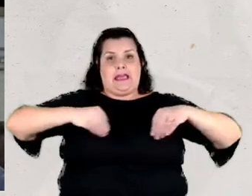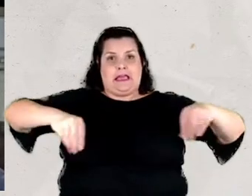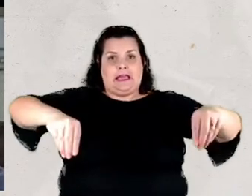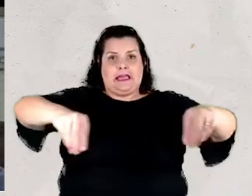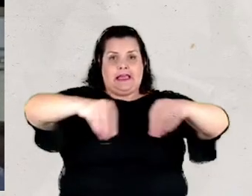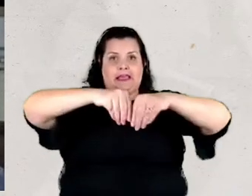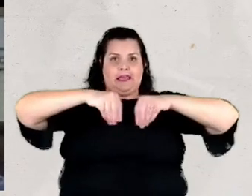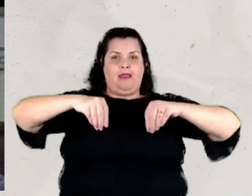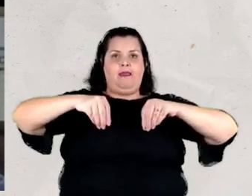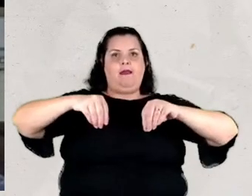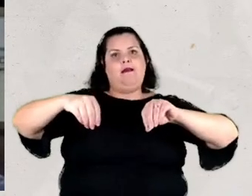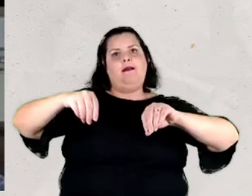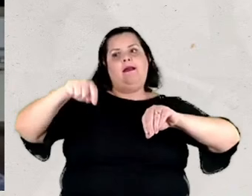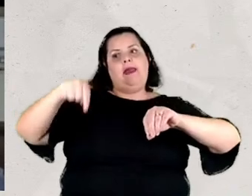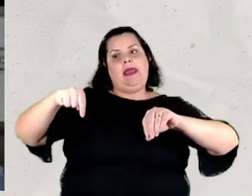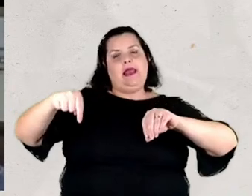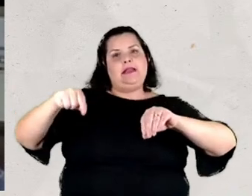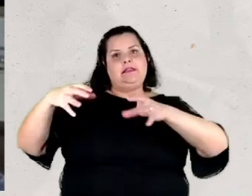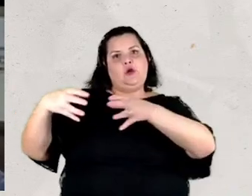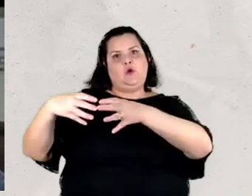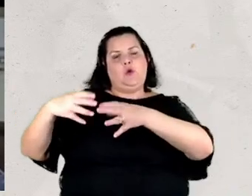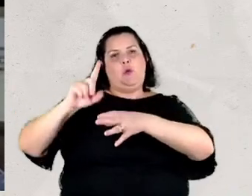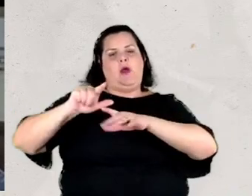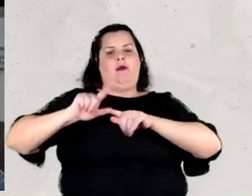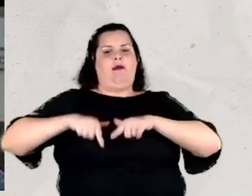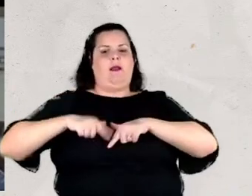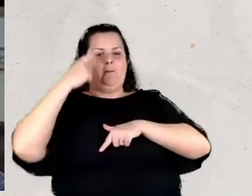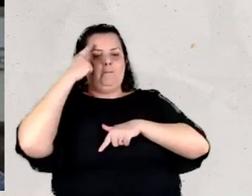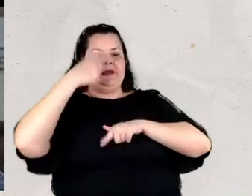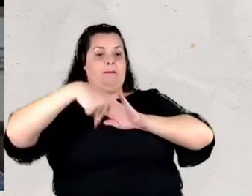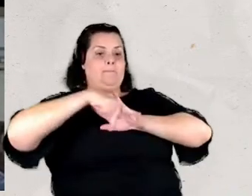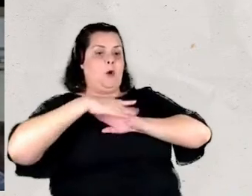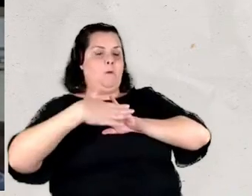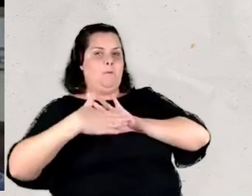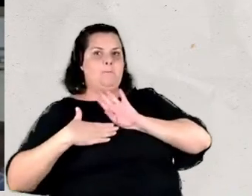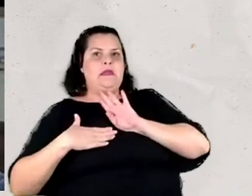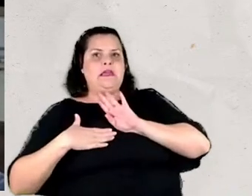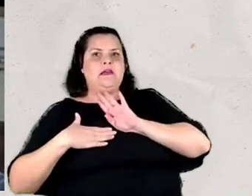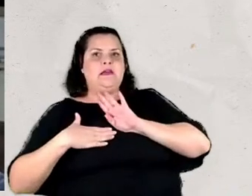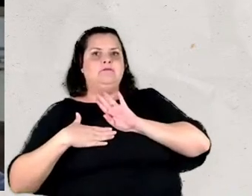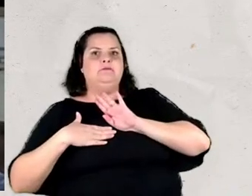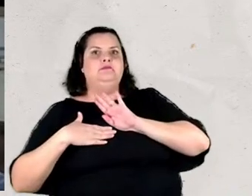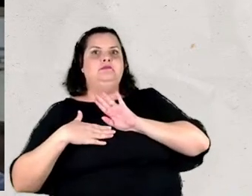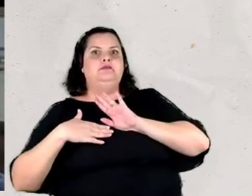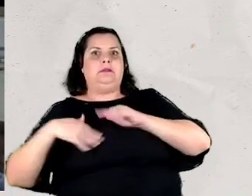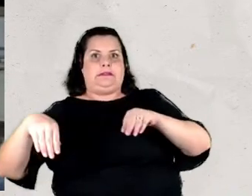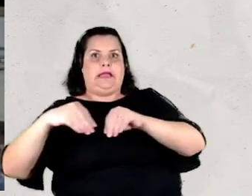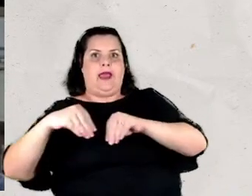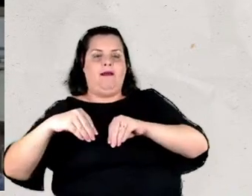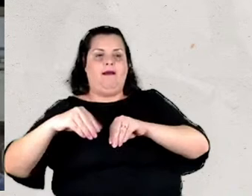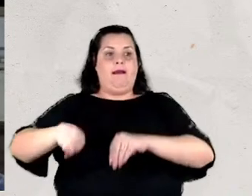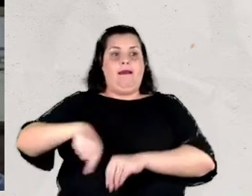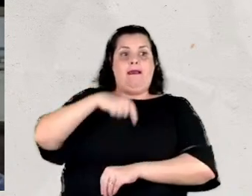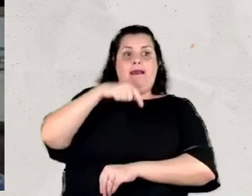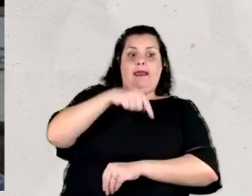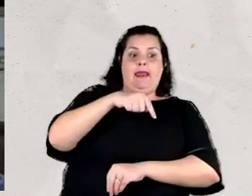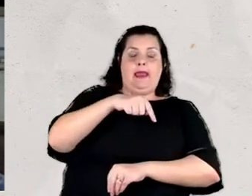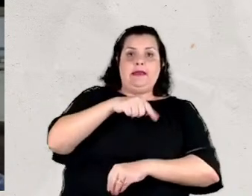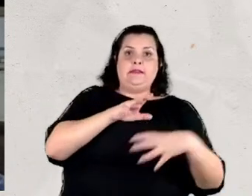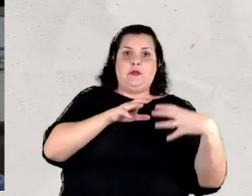over a shared patrimony. And in another sense, I think though